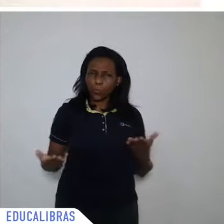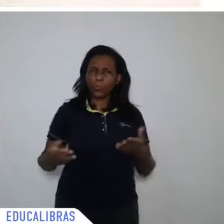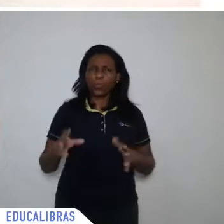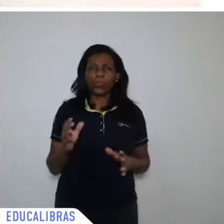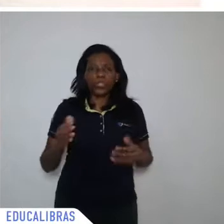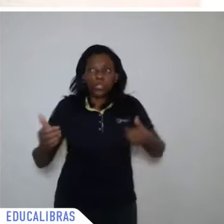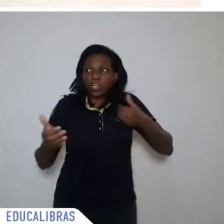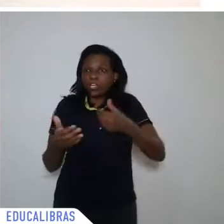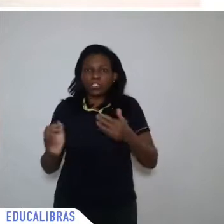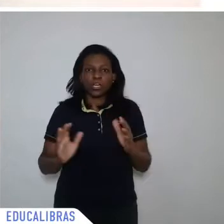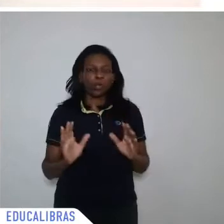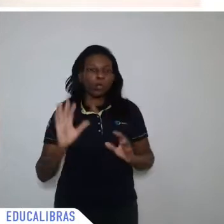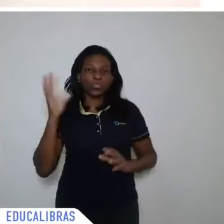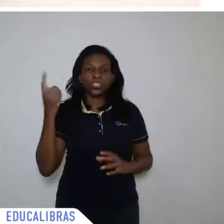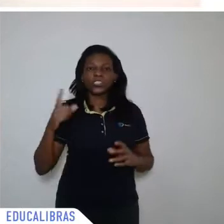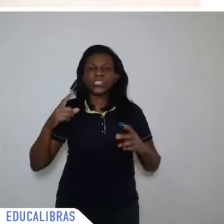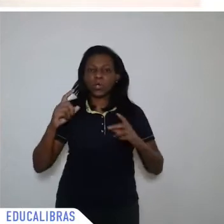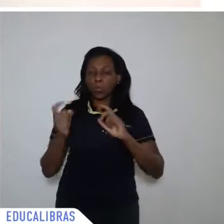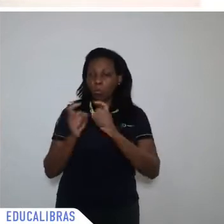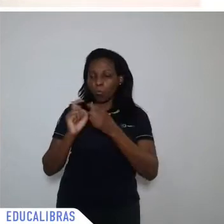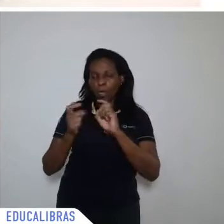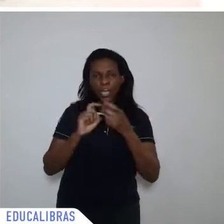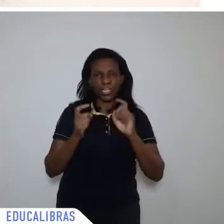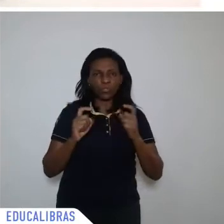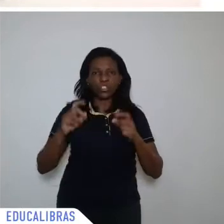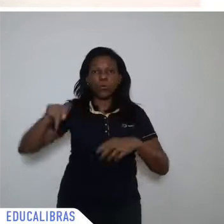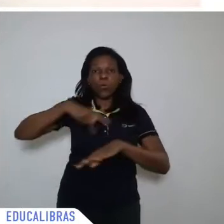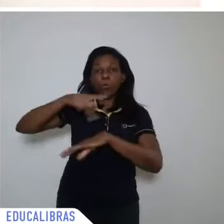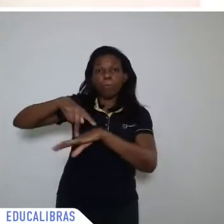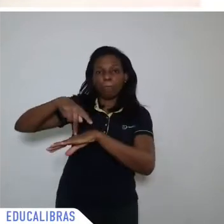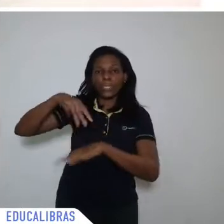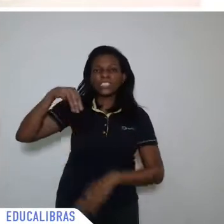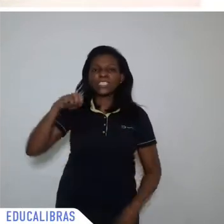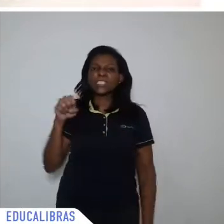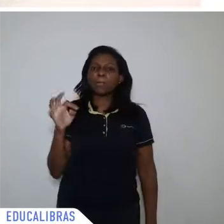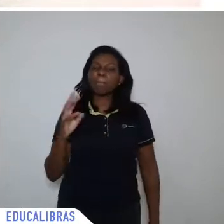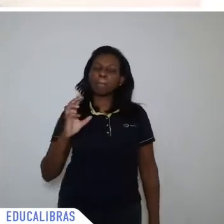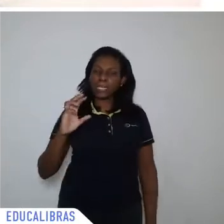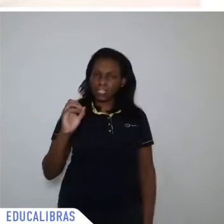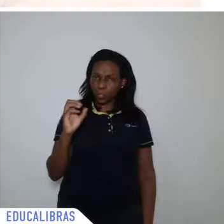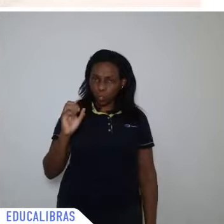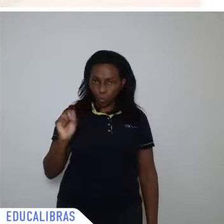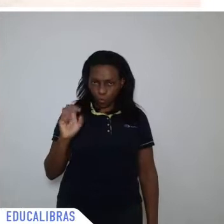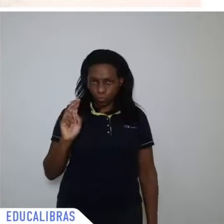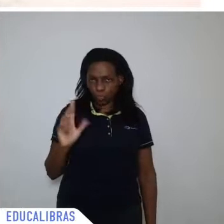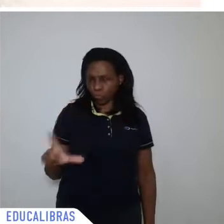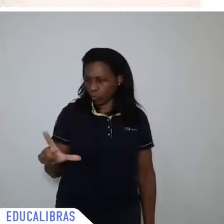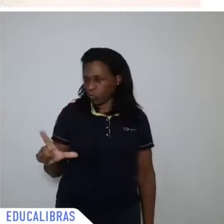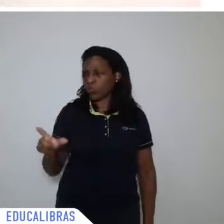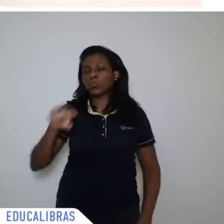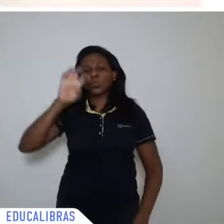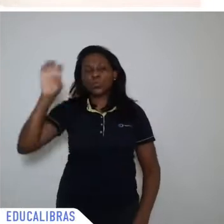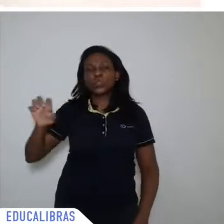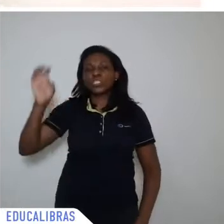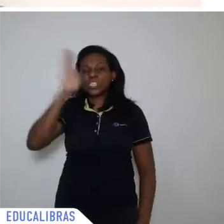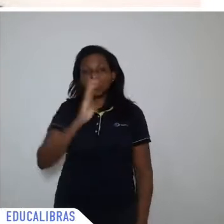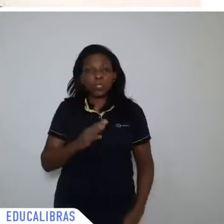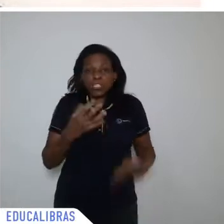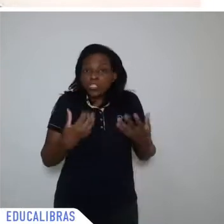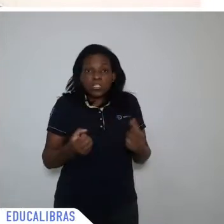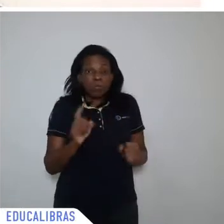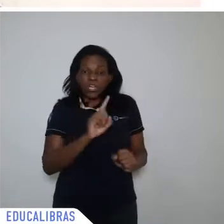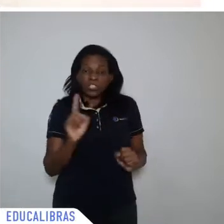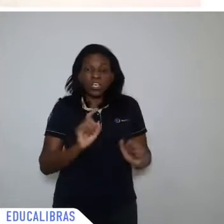existence, especially when recently we have in a meeting with the Mercosur, the Brazilian